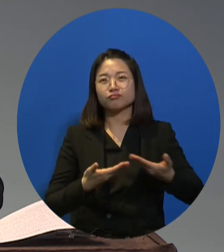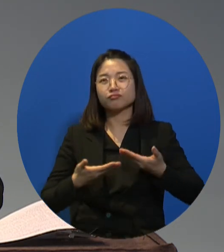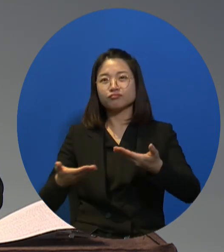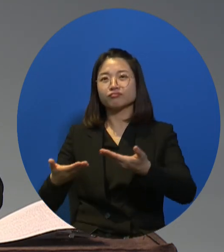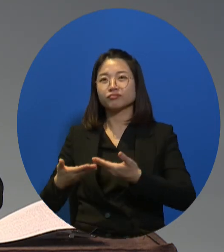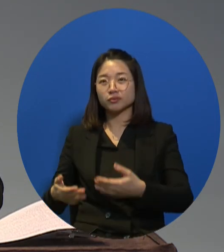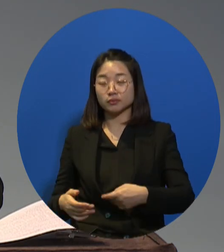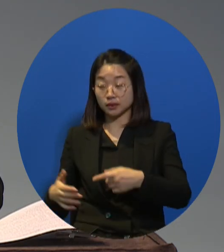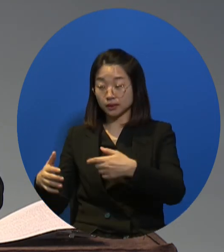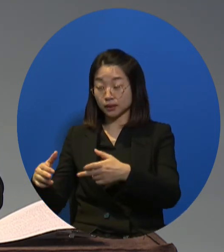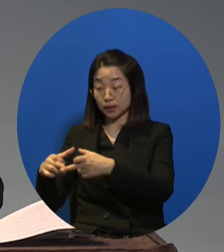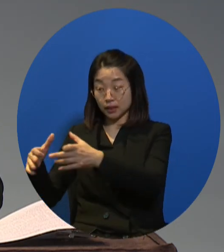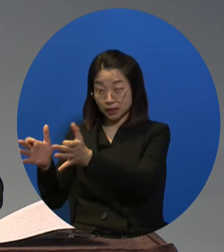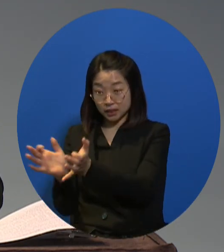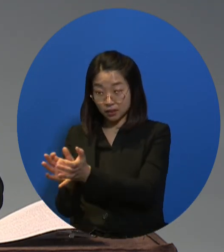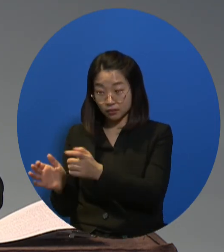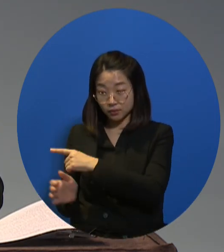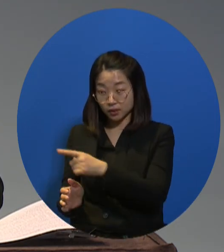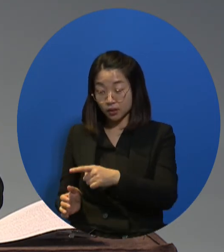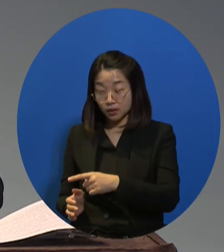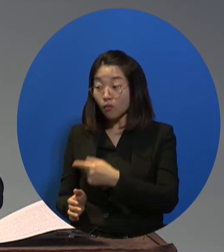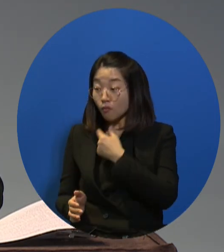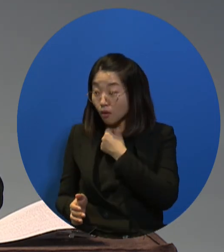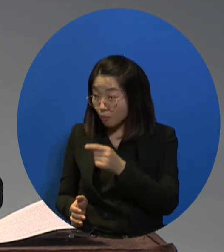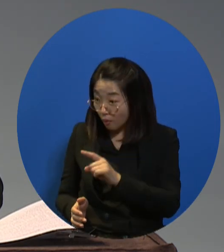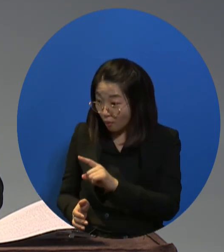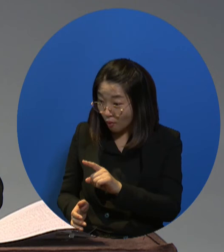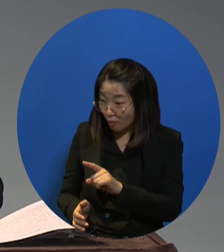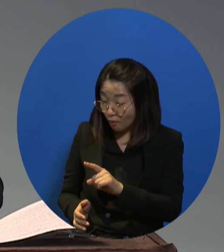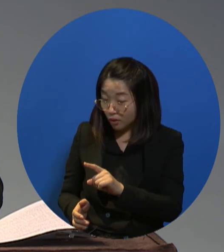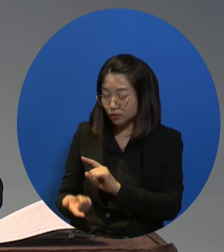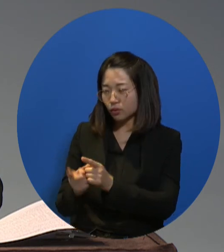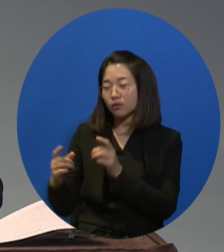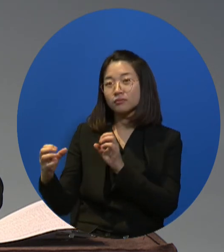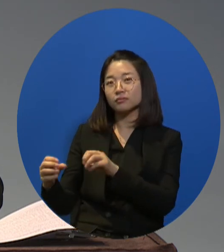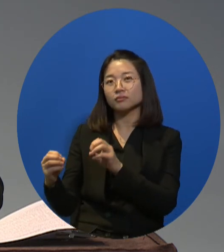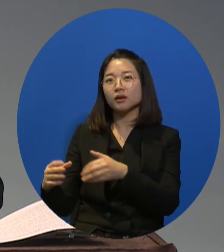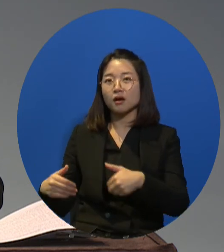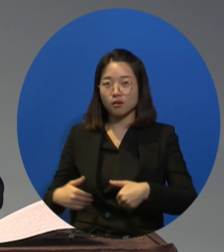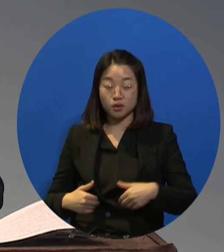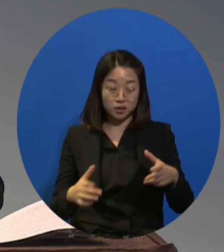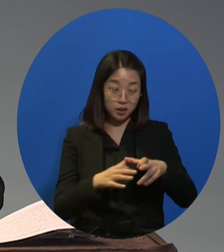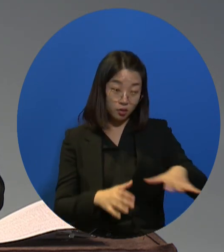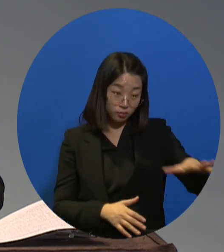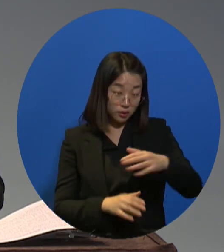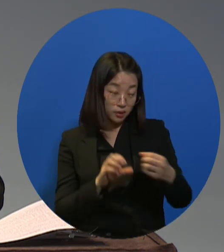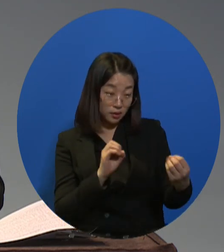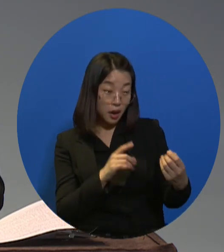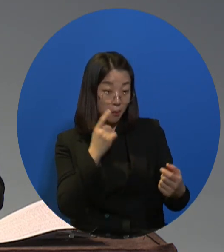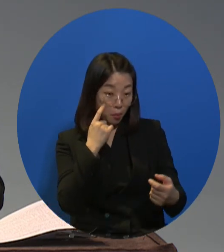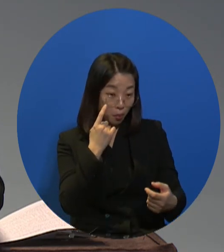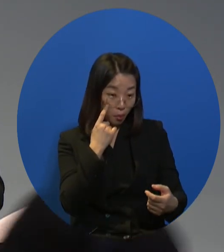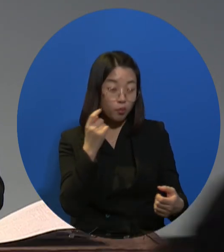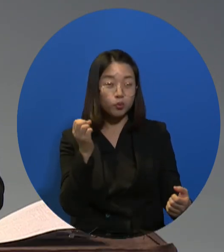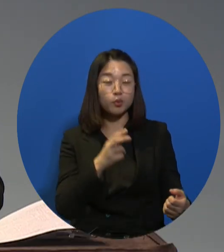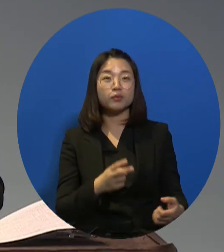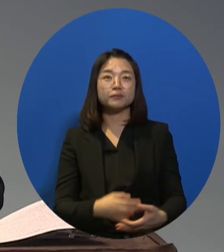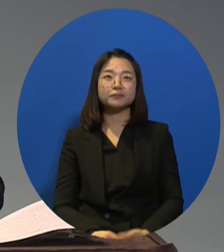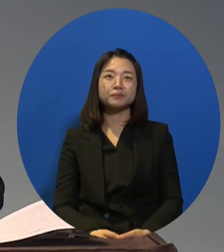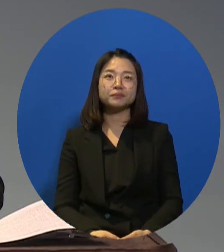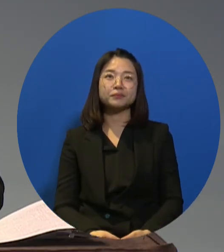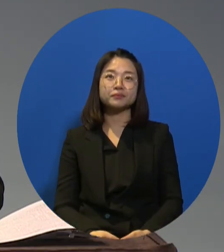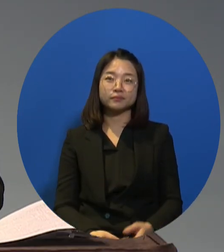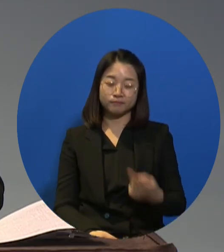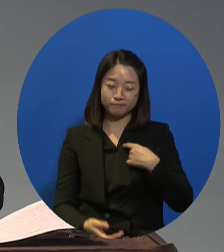optional protocol. I hope that all of the stakeholders will continue to take an active interest in this issue and continue to provide us with